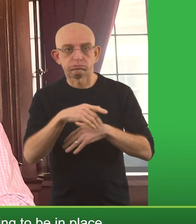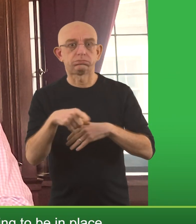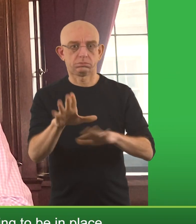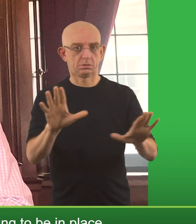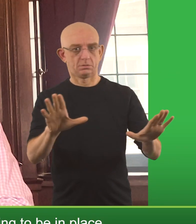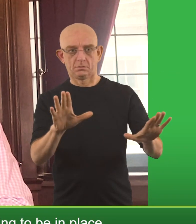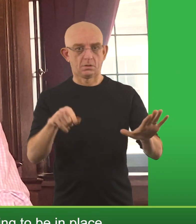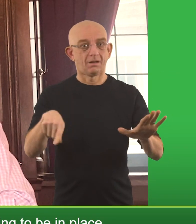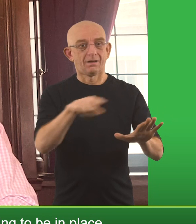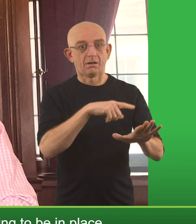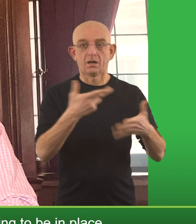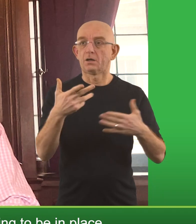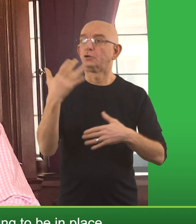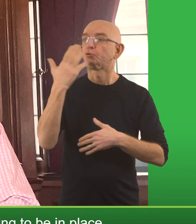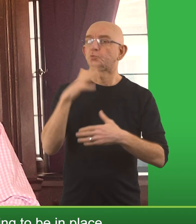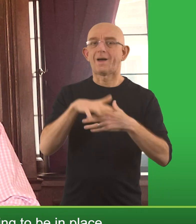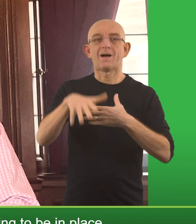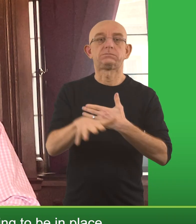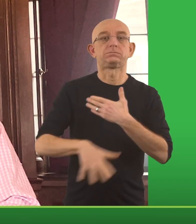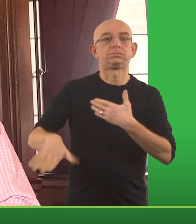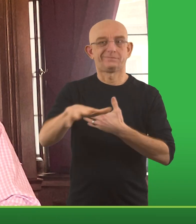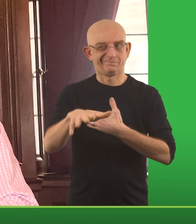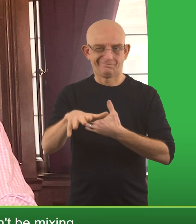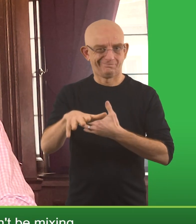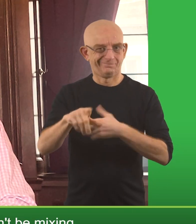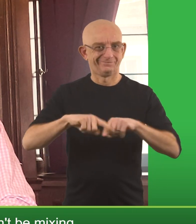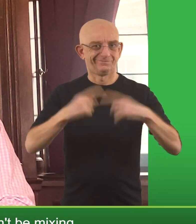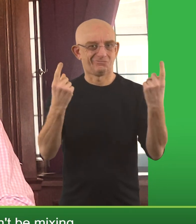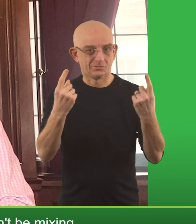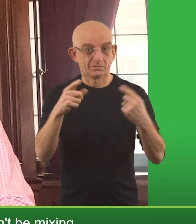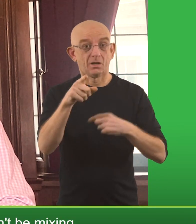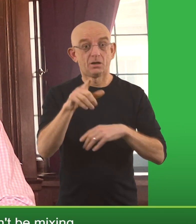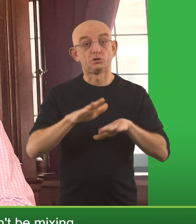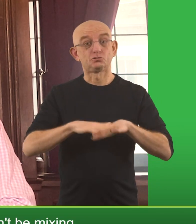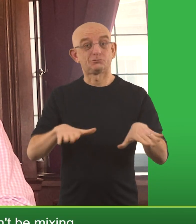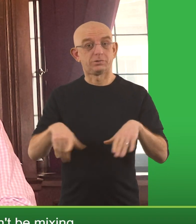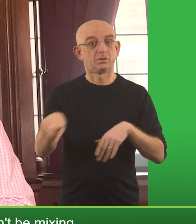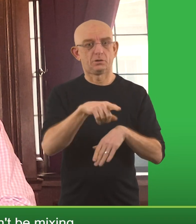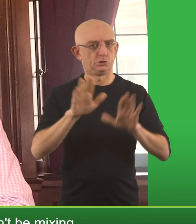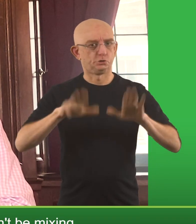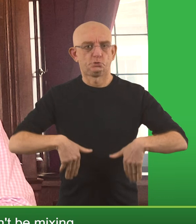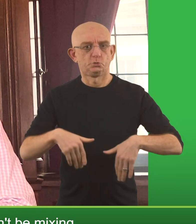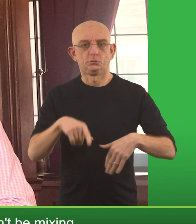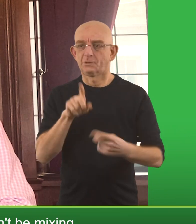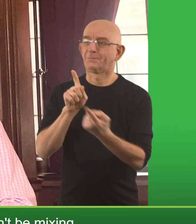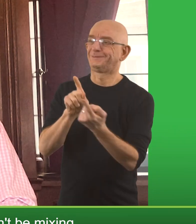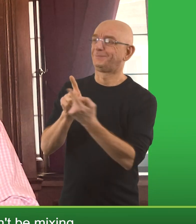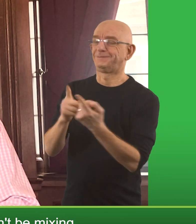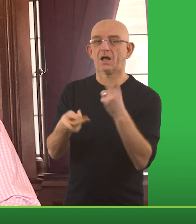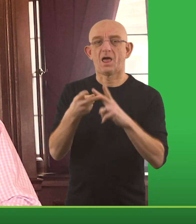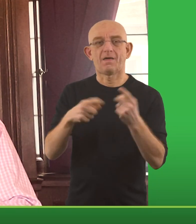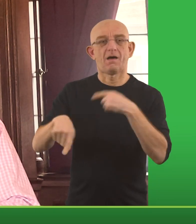that's going to be in place outside of a school environment. Therefore, children shouldn't be mixing with their school bubble outside of